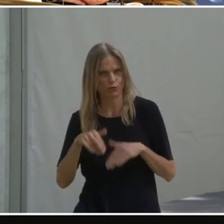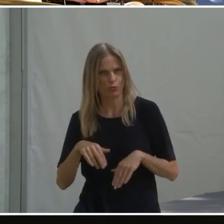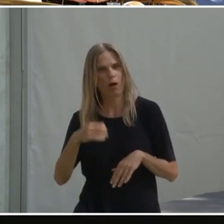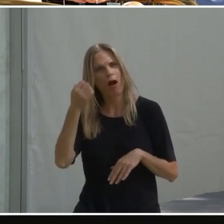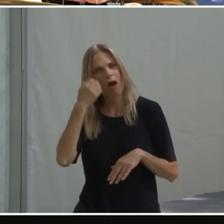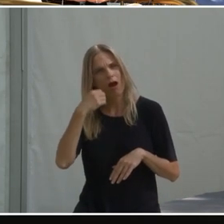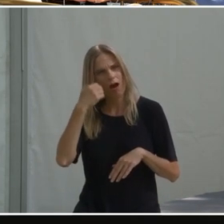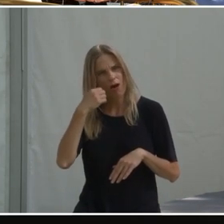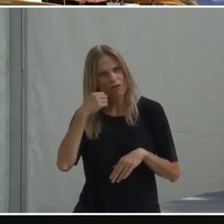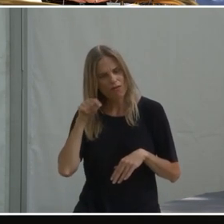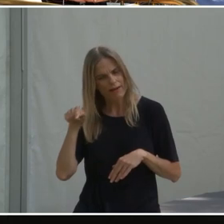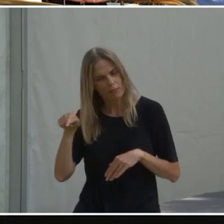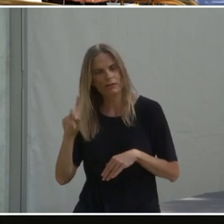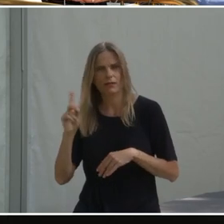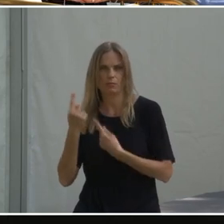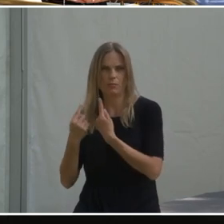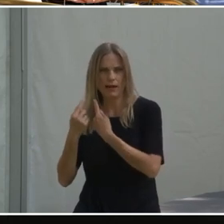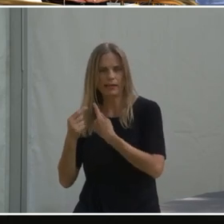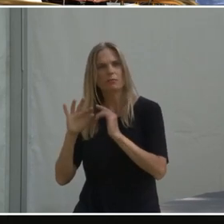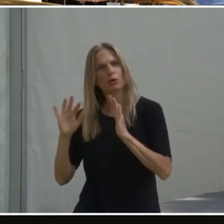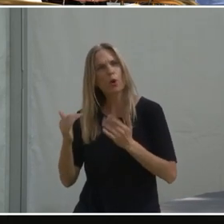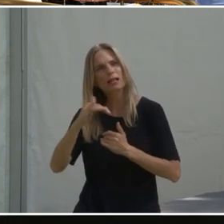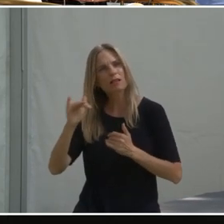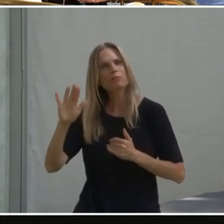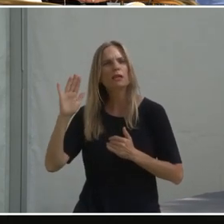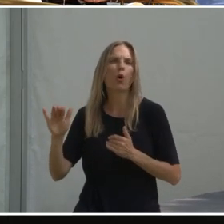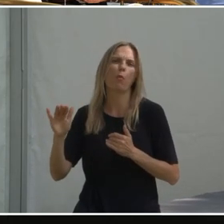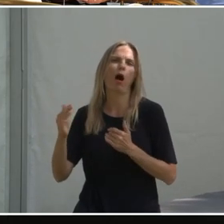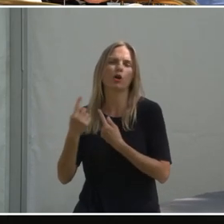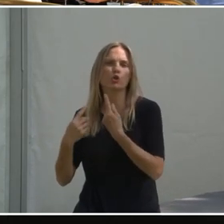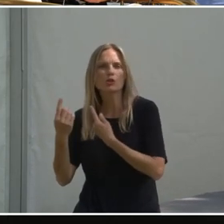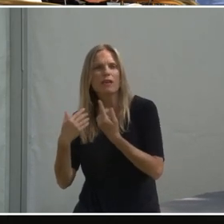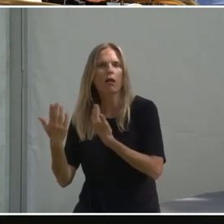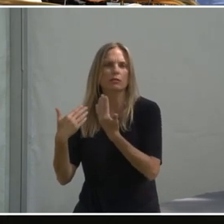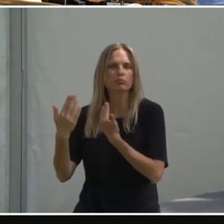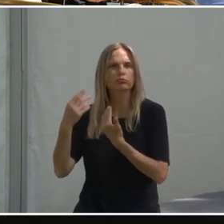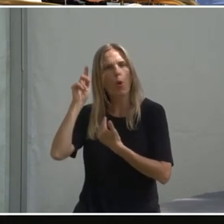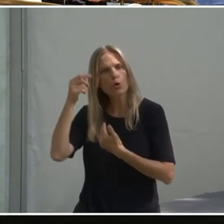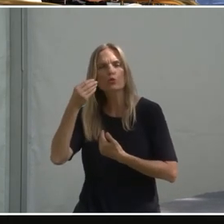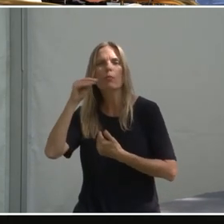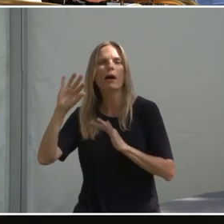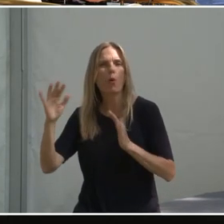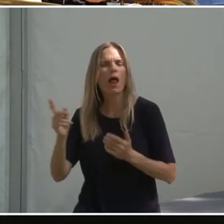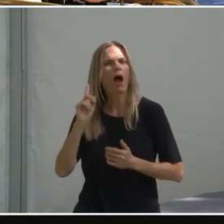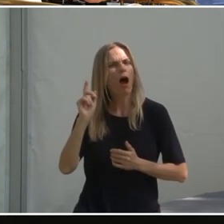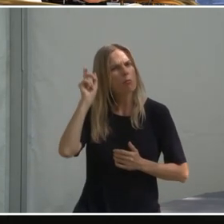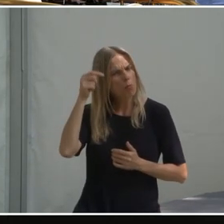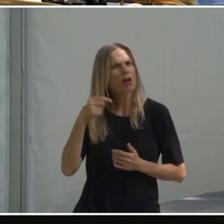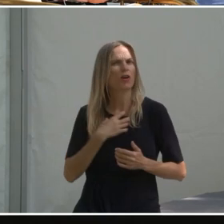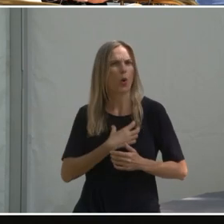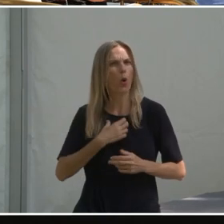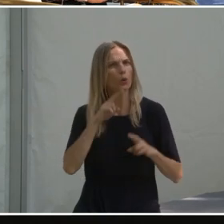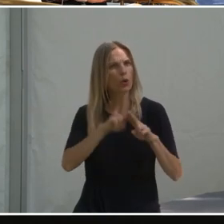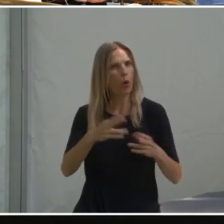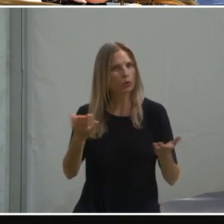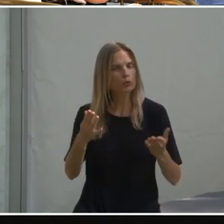to get the kids to have better skills. But I think that the easiest intervention point would be in schools. Because what